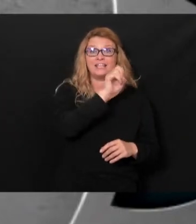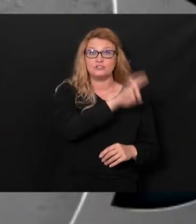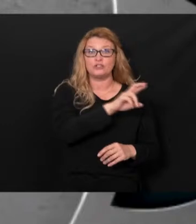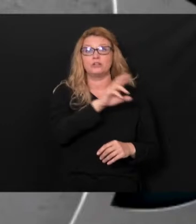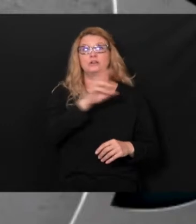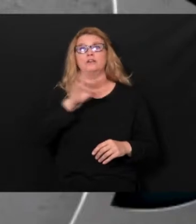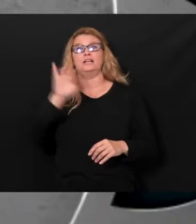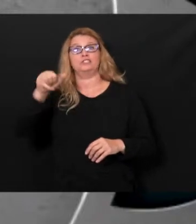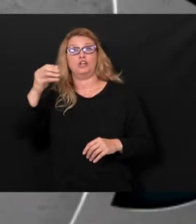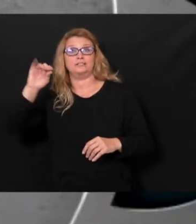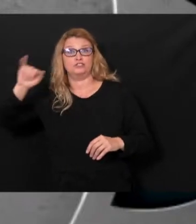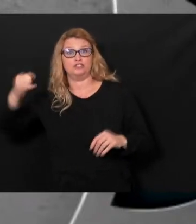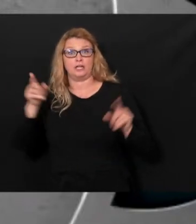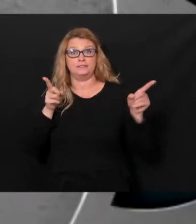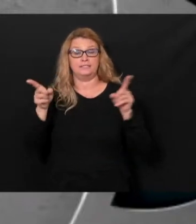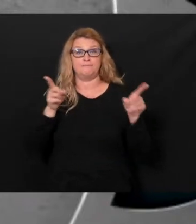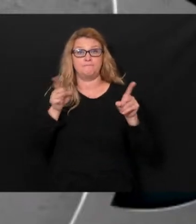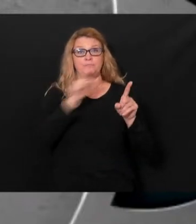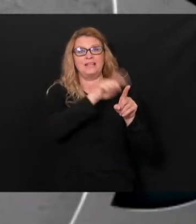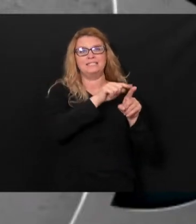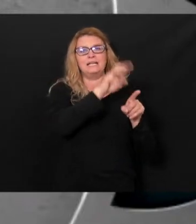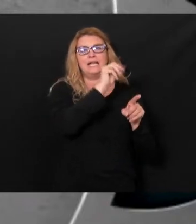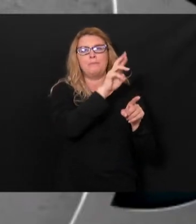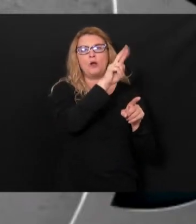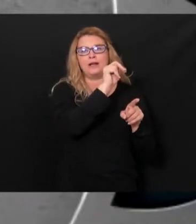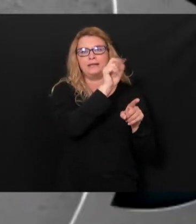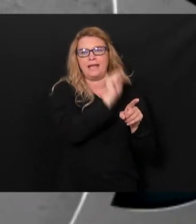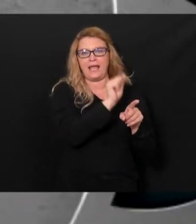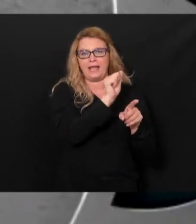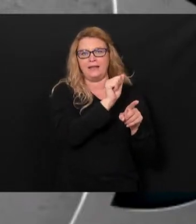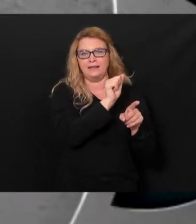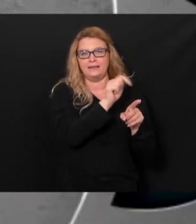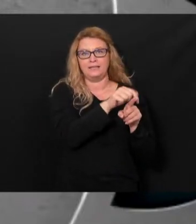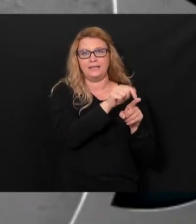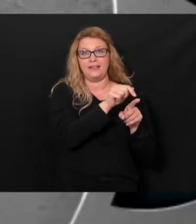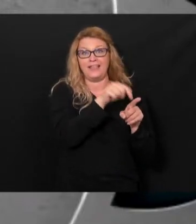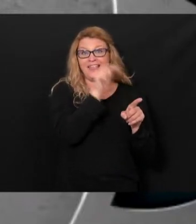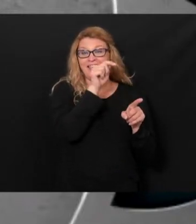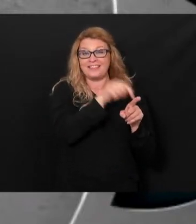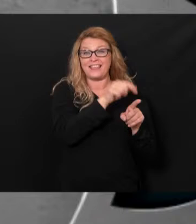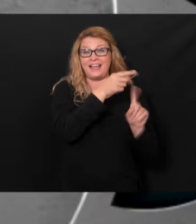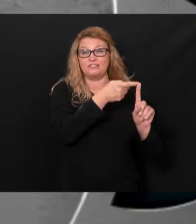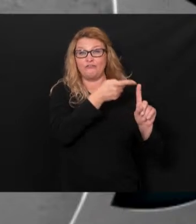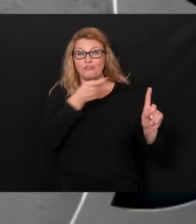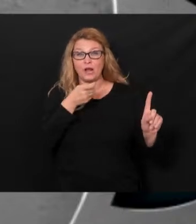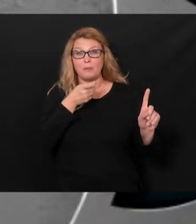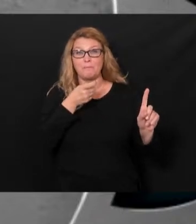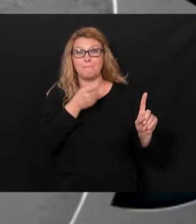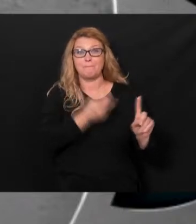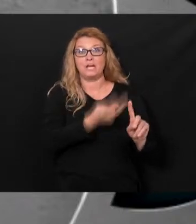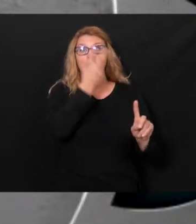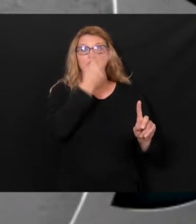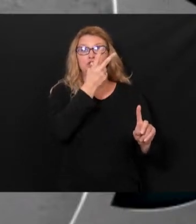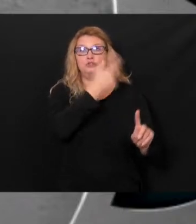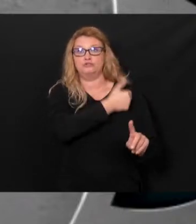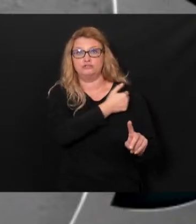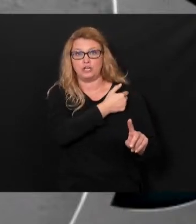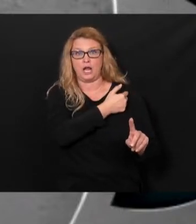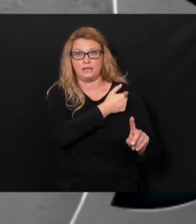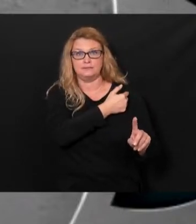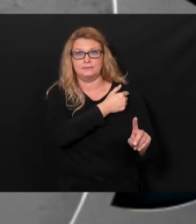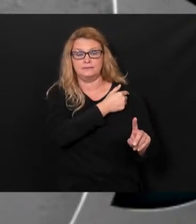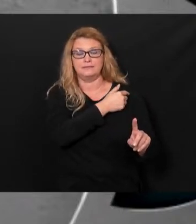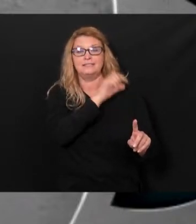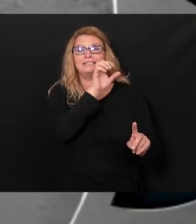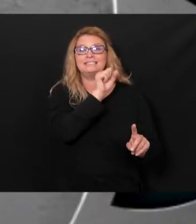made out of an mRNA vaccine. So when they first made it, they made it as a 2-dose series vaccine.